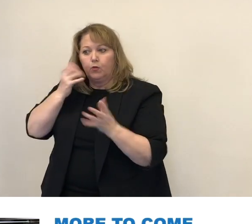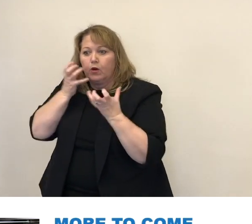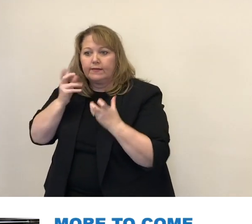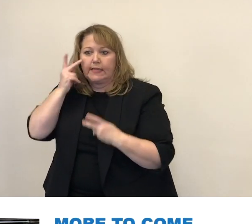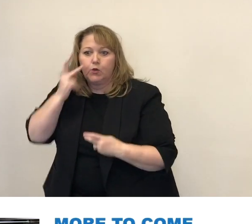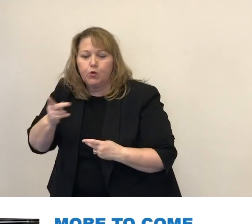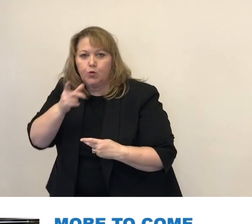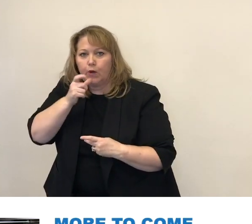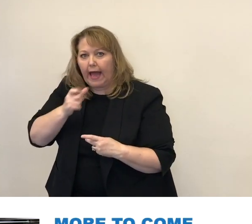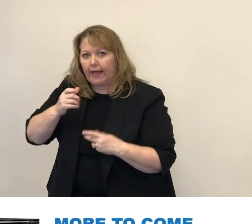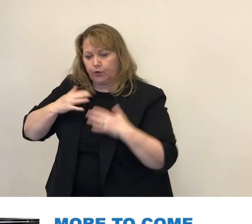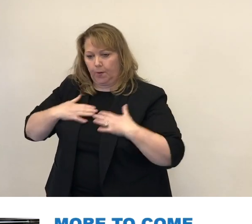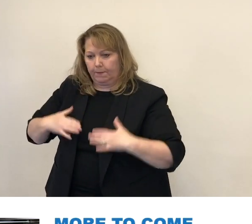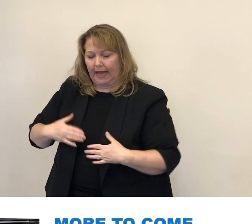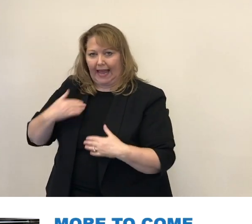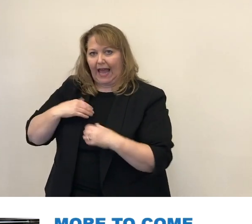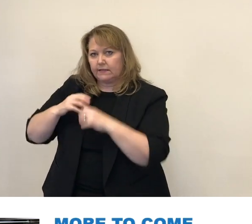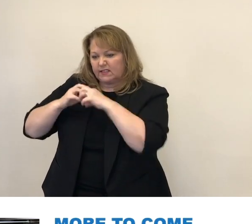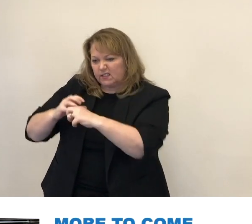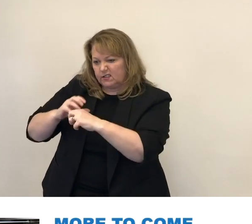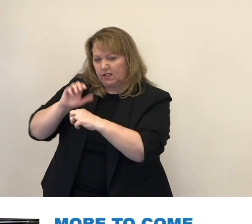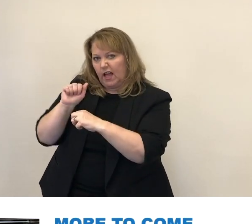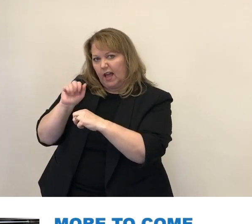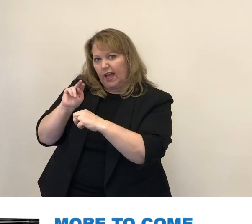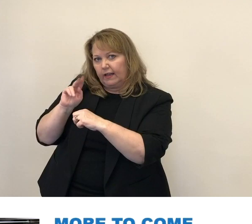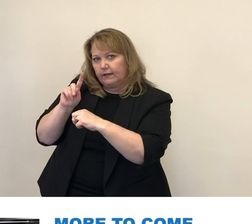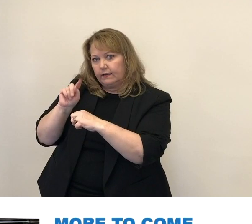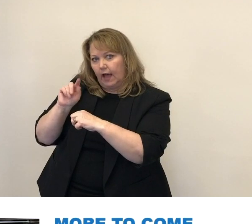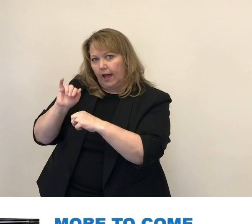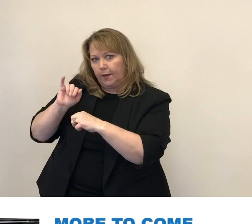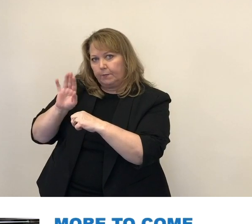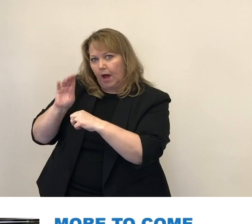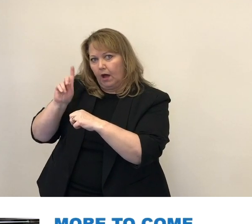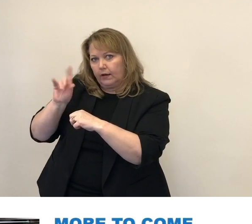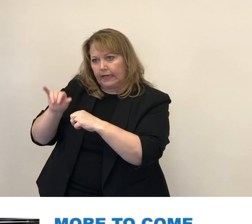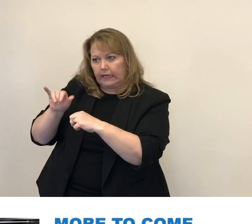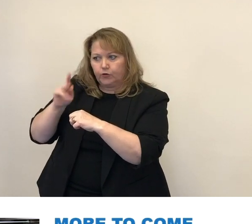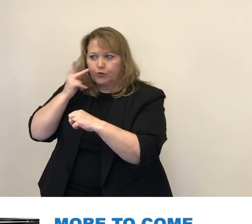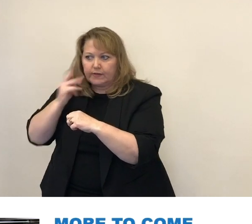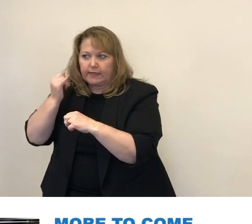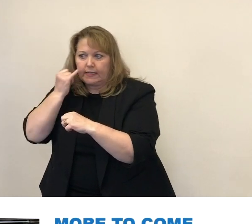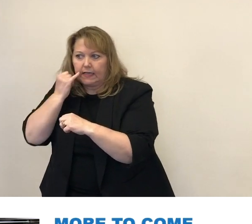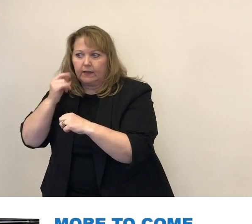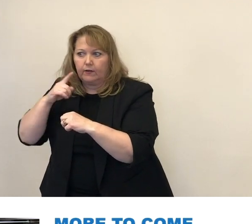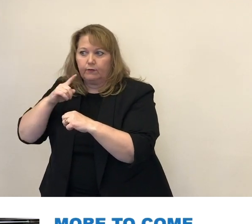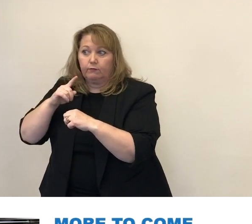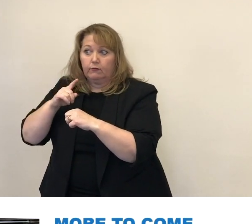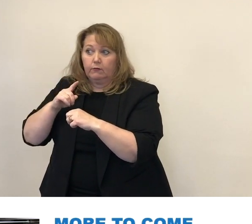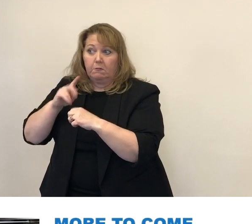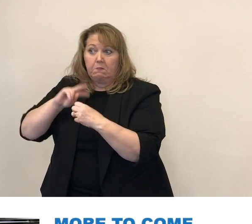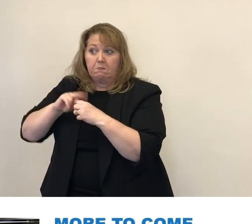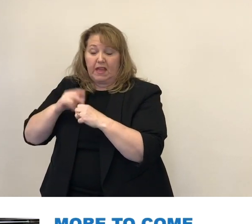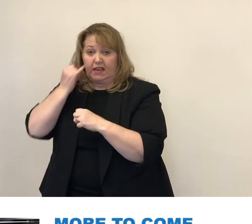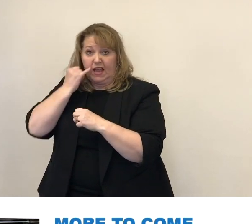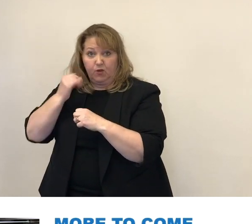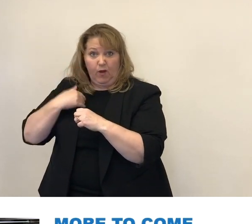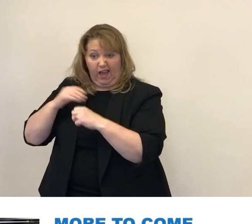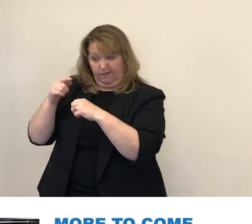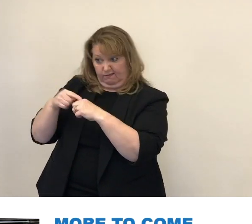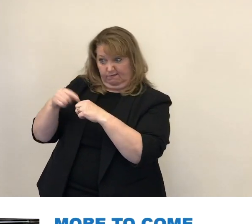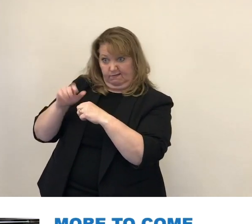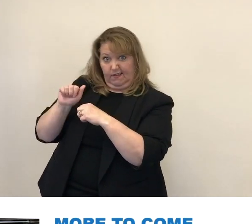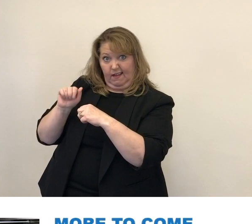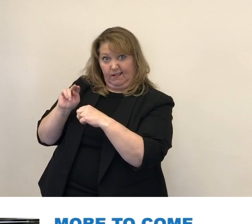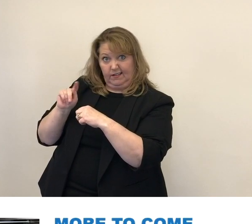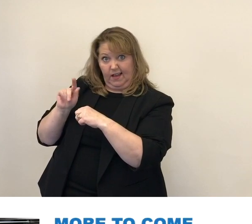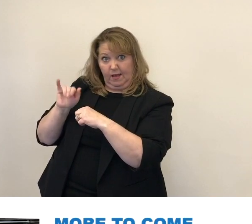a reactive result on a test like that will inform us as to whether you're immune to future infection. And we'll say we're